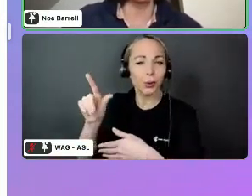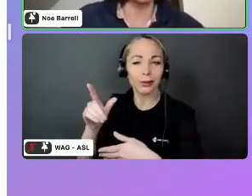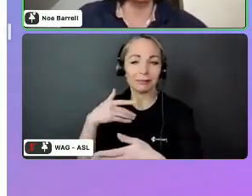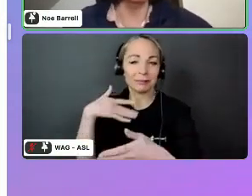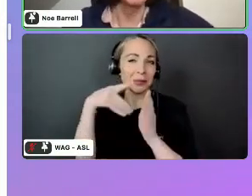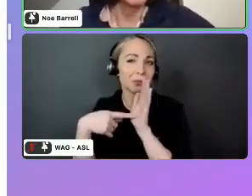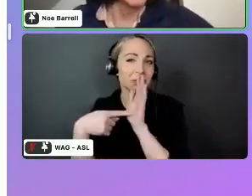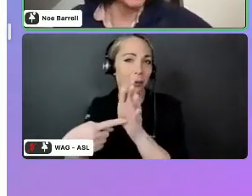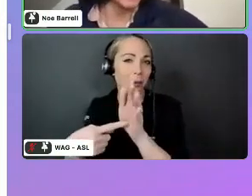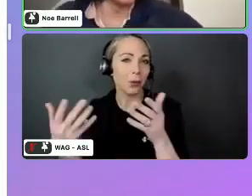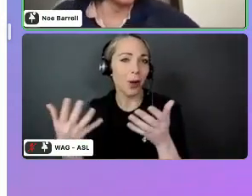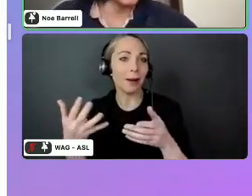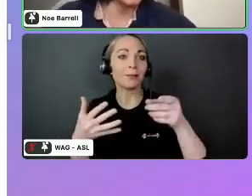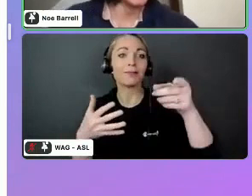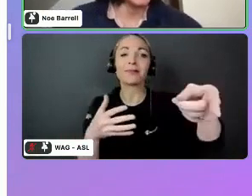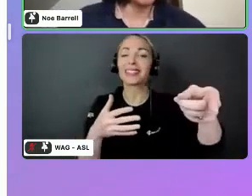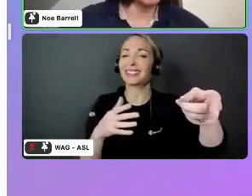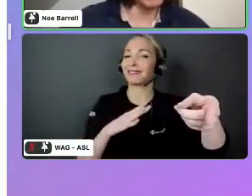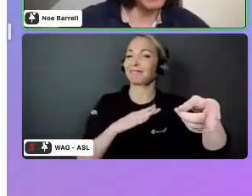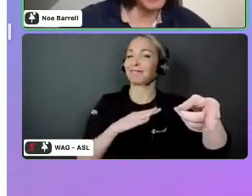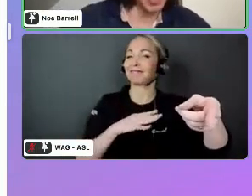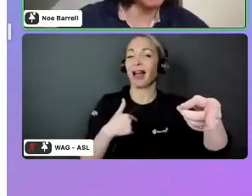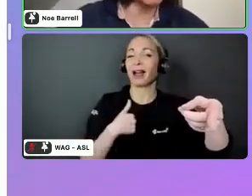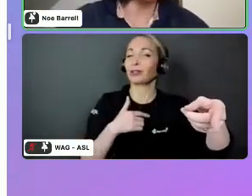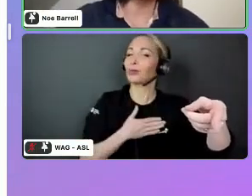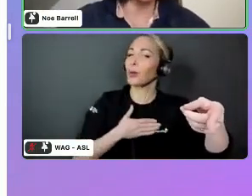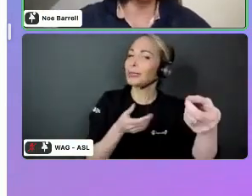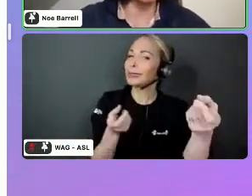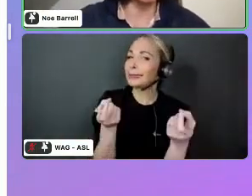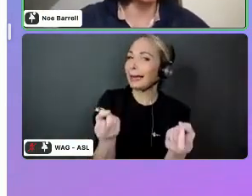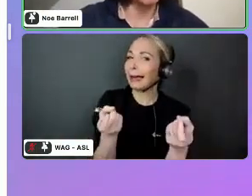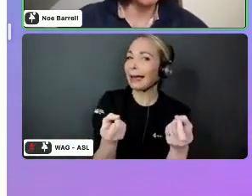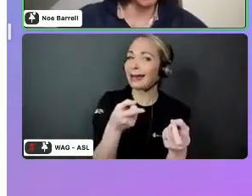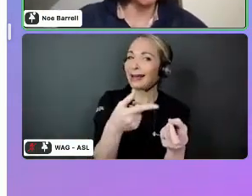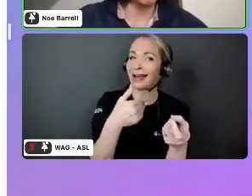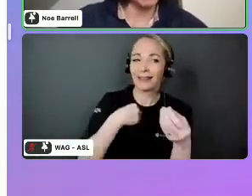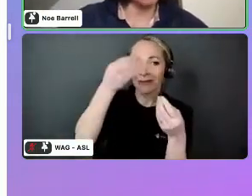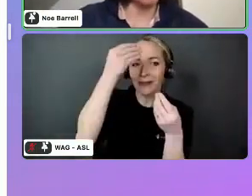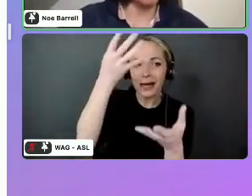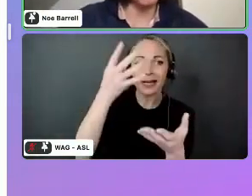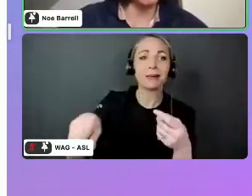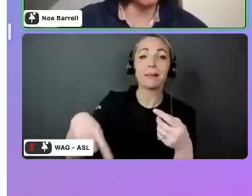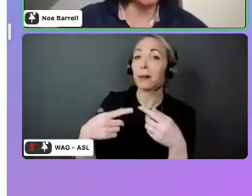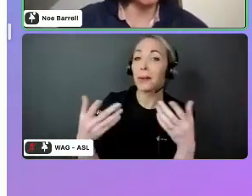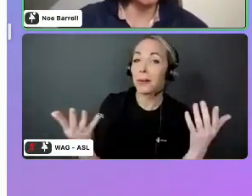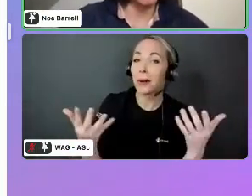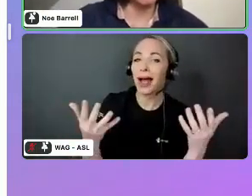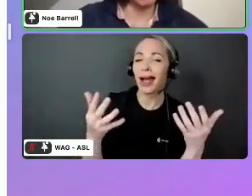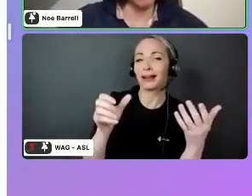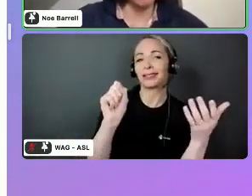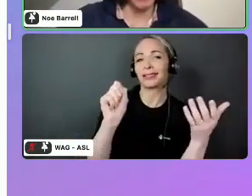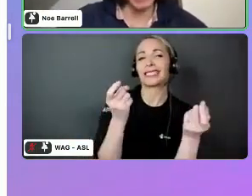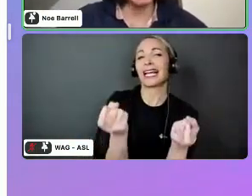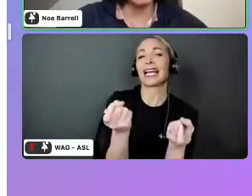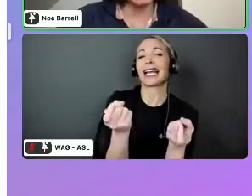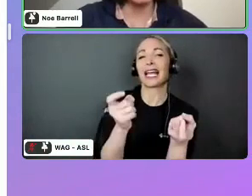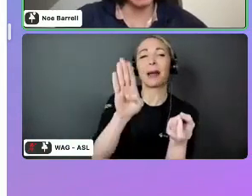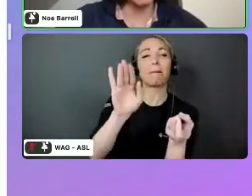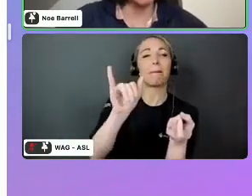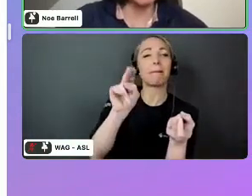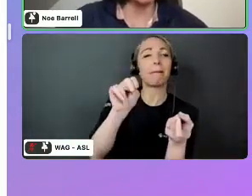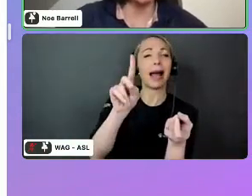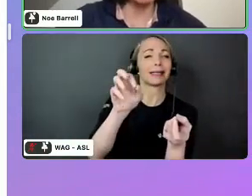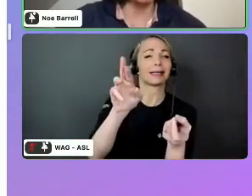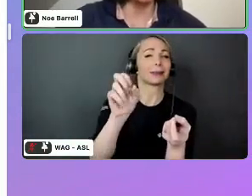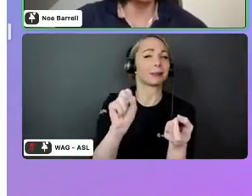enjoy skiing. But this is a complicated table here. We have multiple